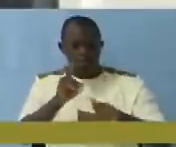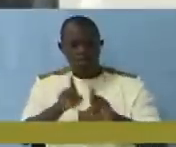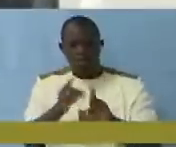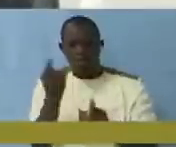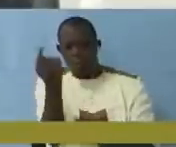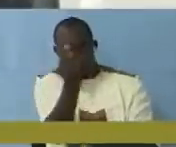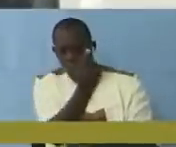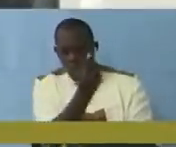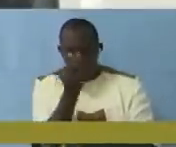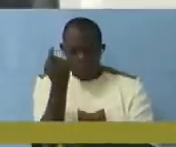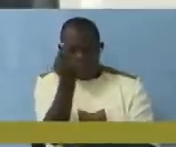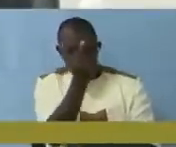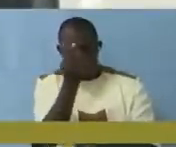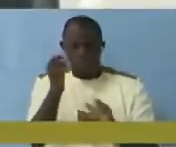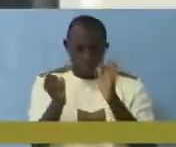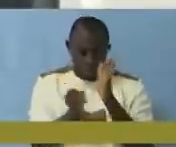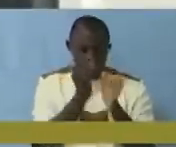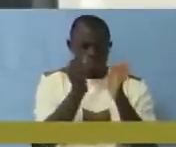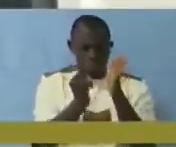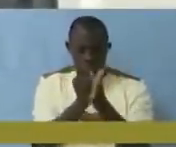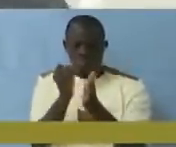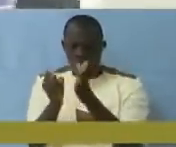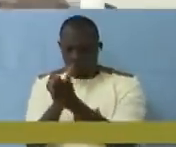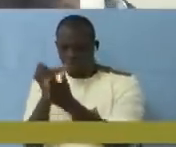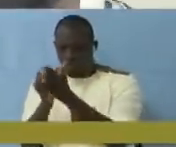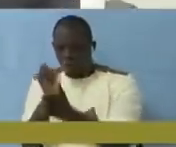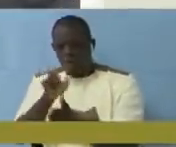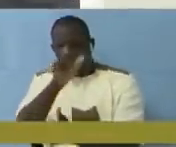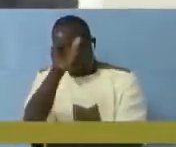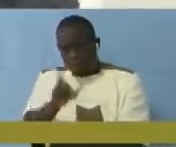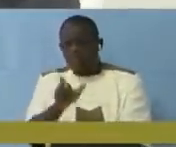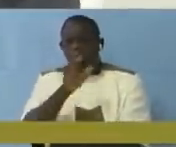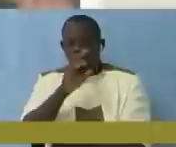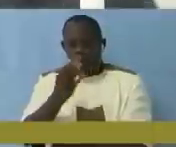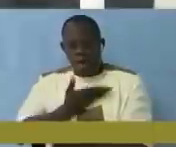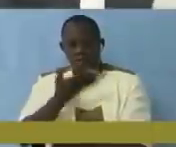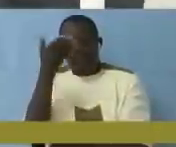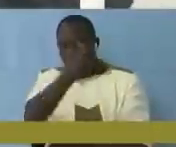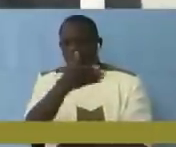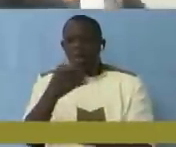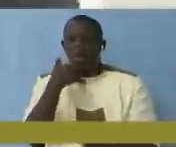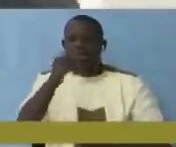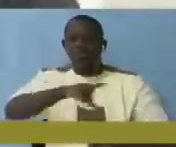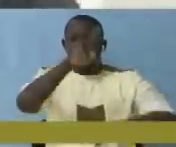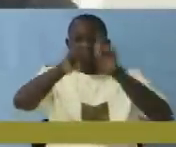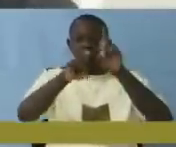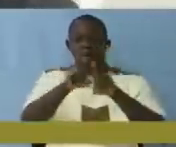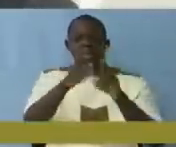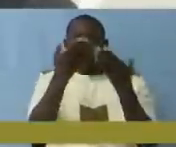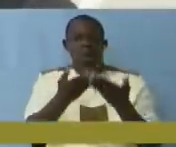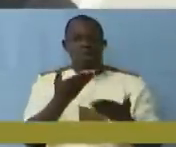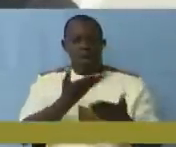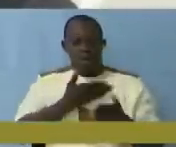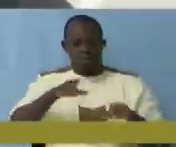the investigators who are present asking the questions. In this particular setting, we have a